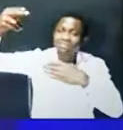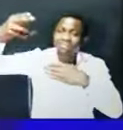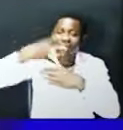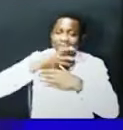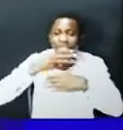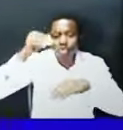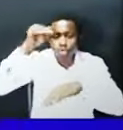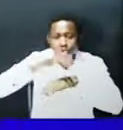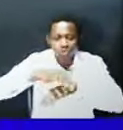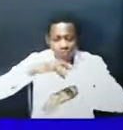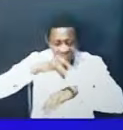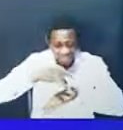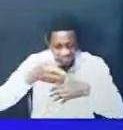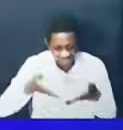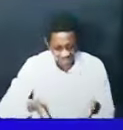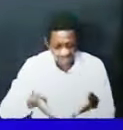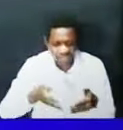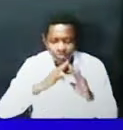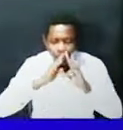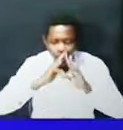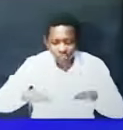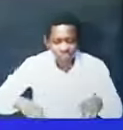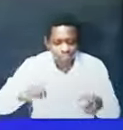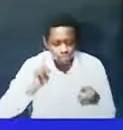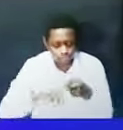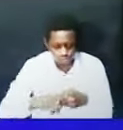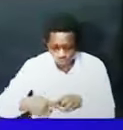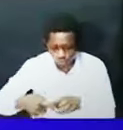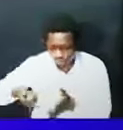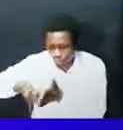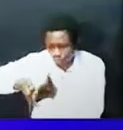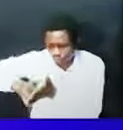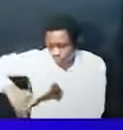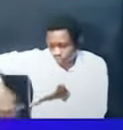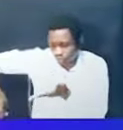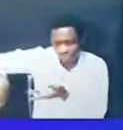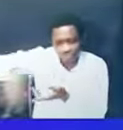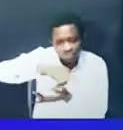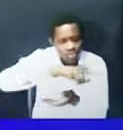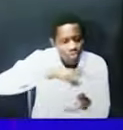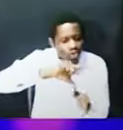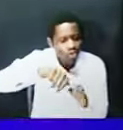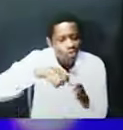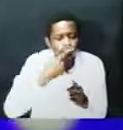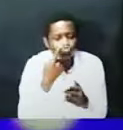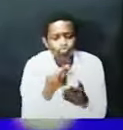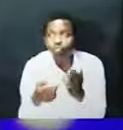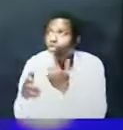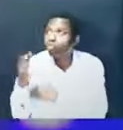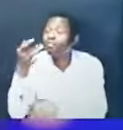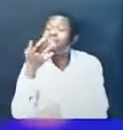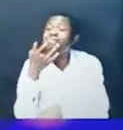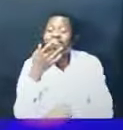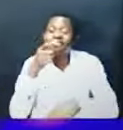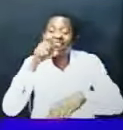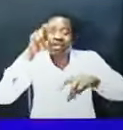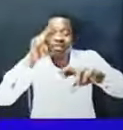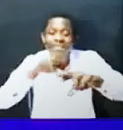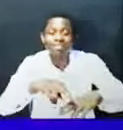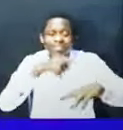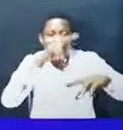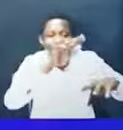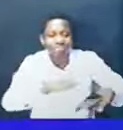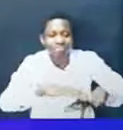and on earth peace to those on whom his favor rests.